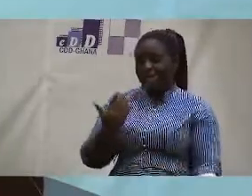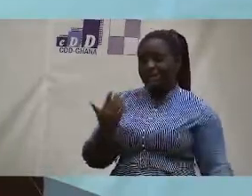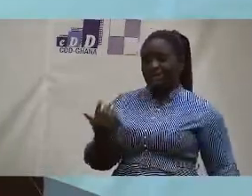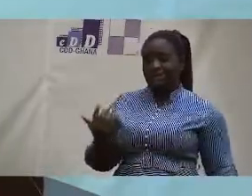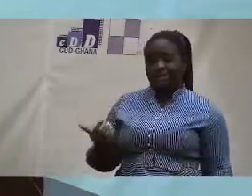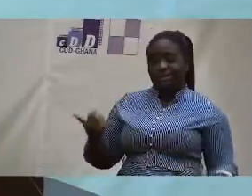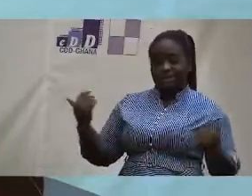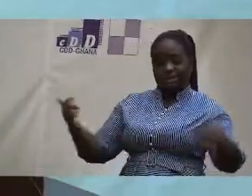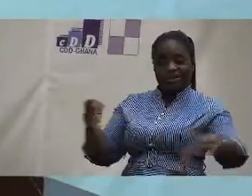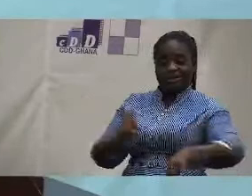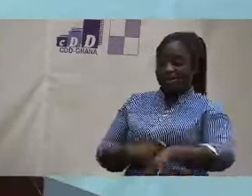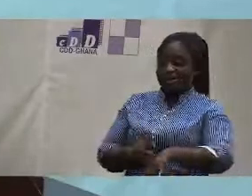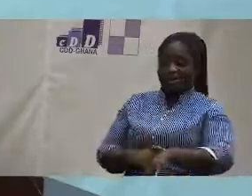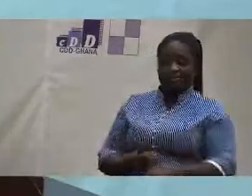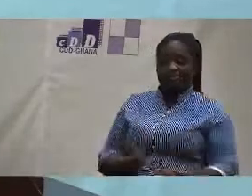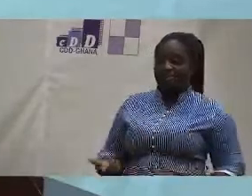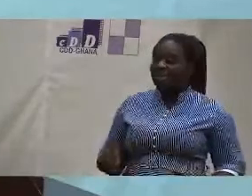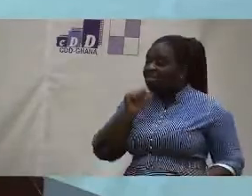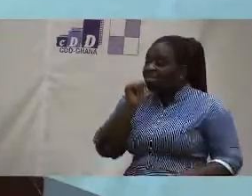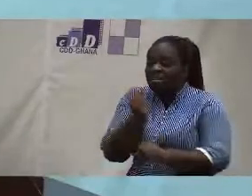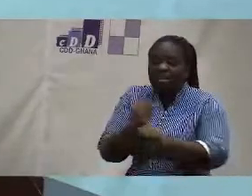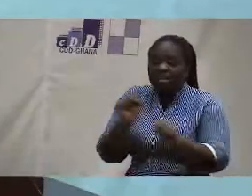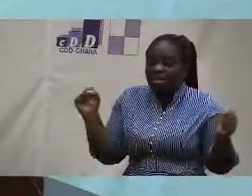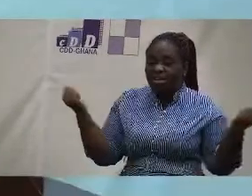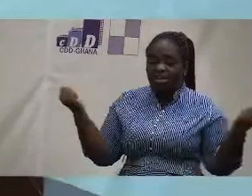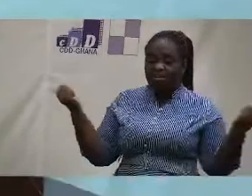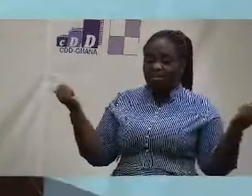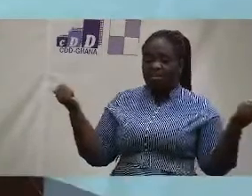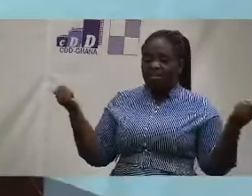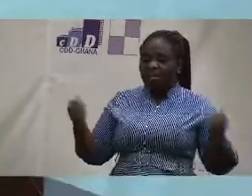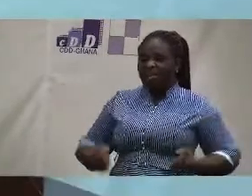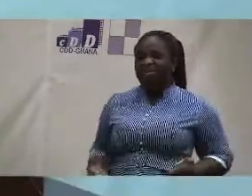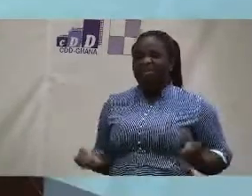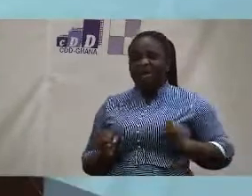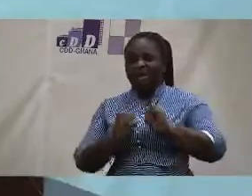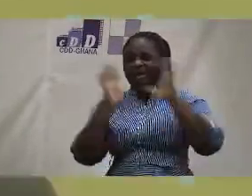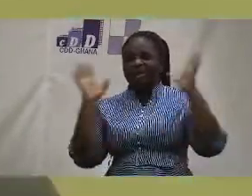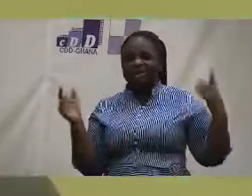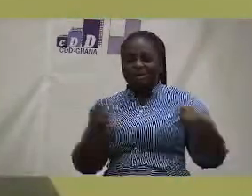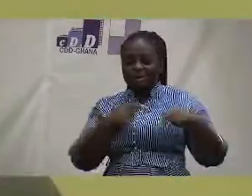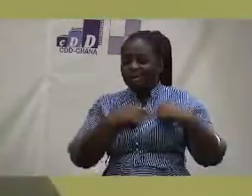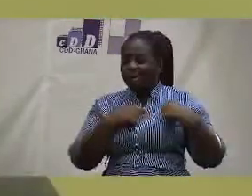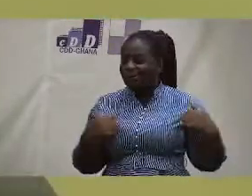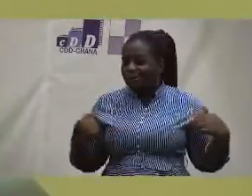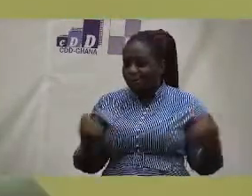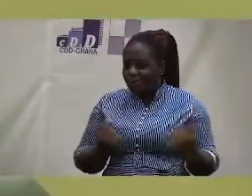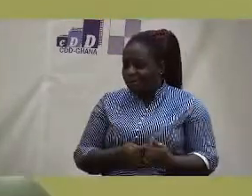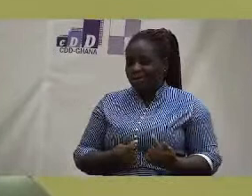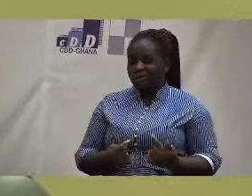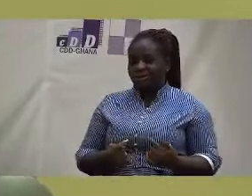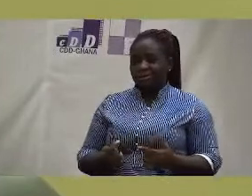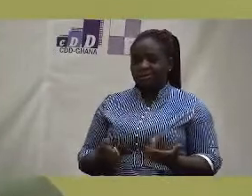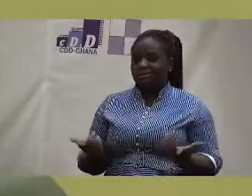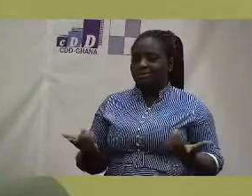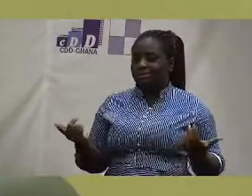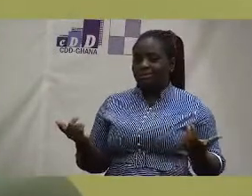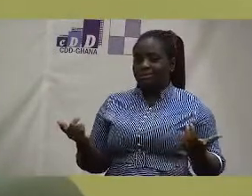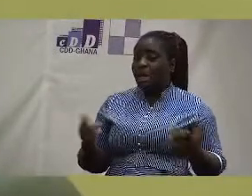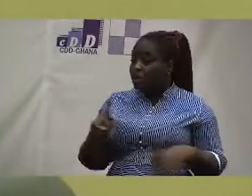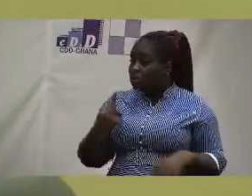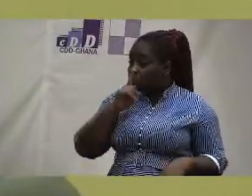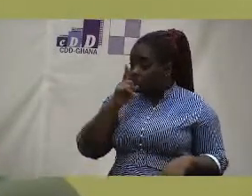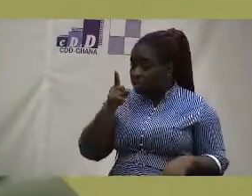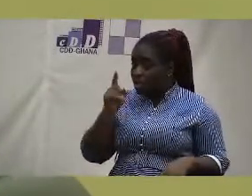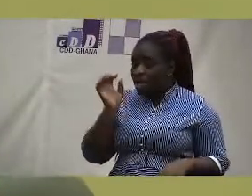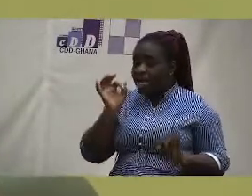moment, which is that insecurity that is blighting many parts of the region itself. In fact,